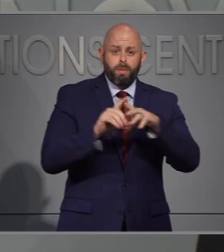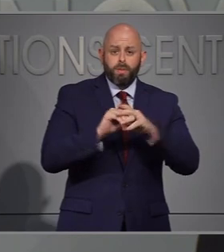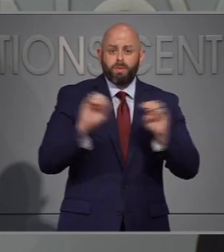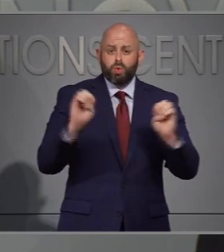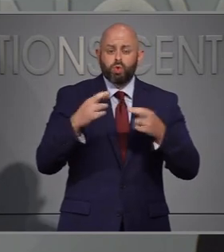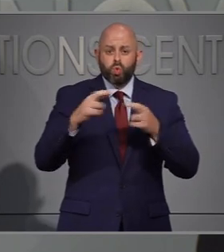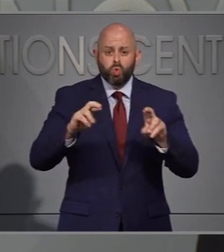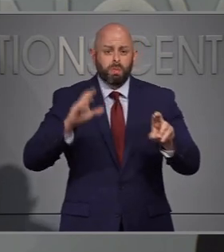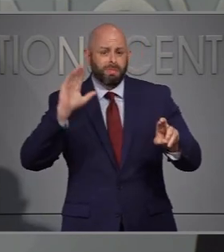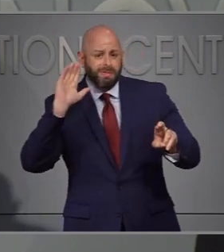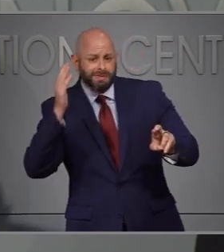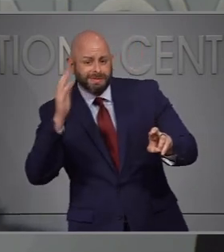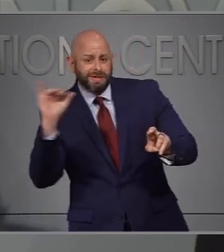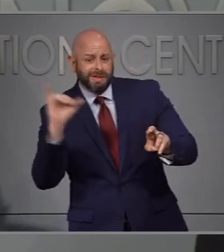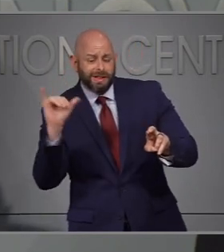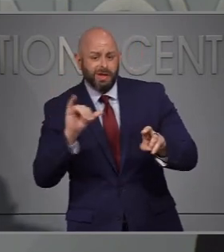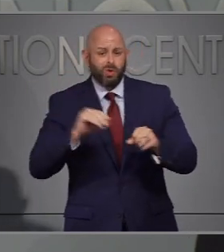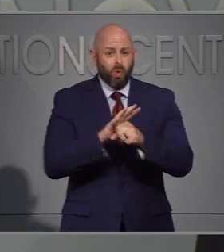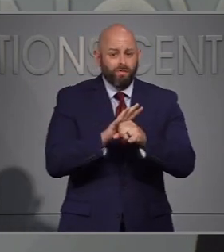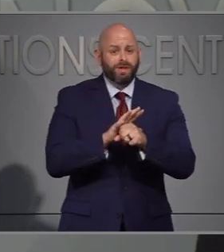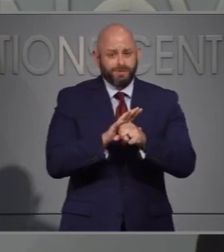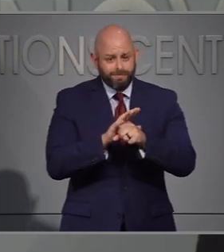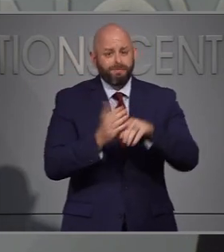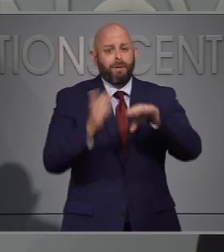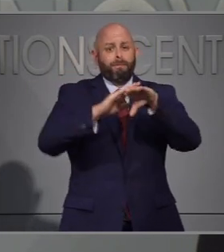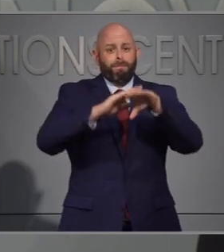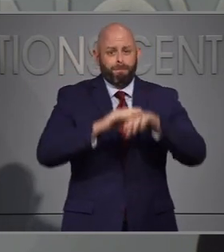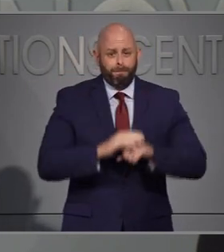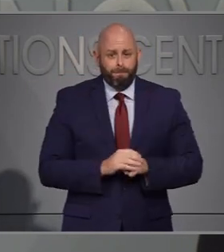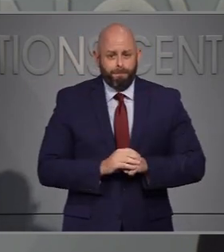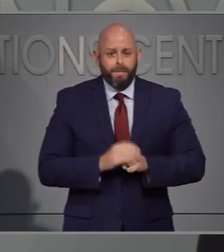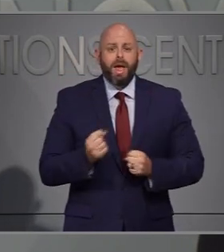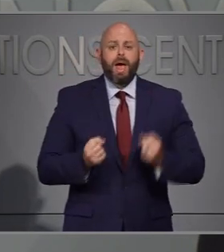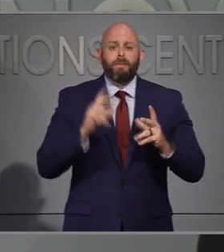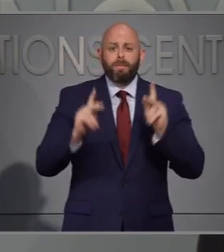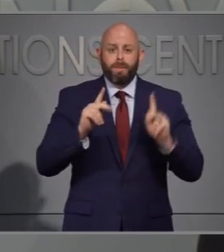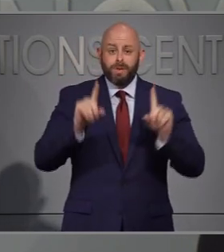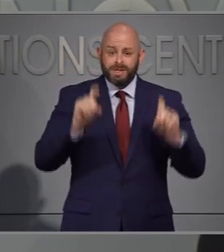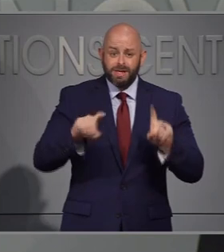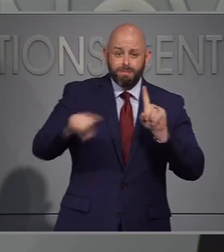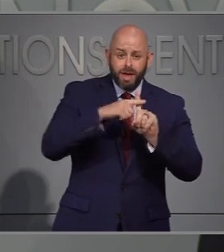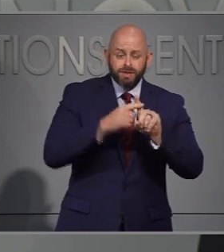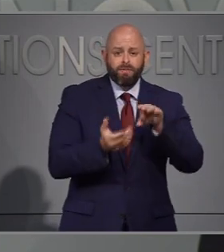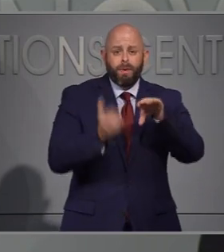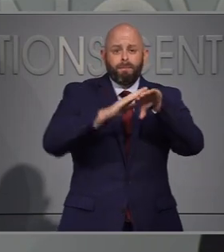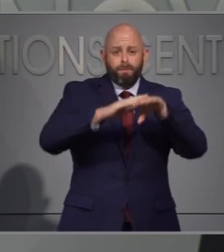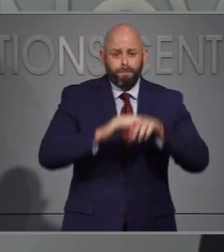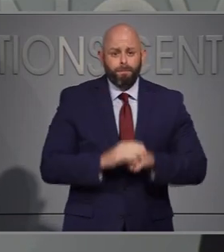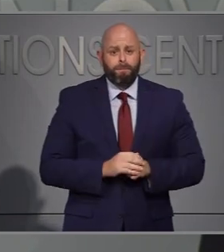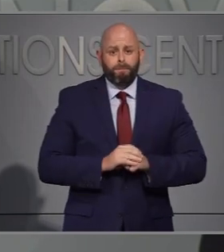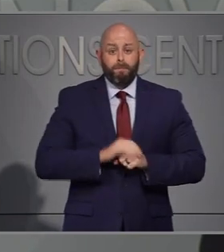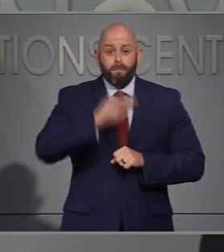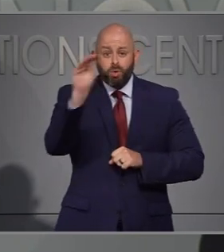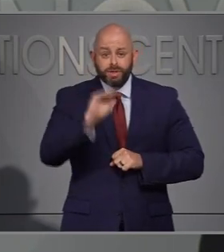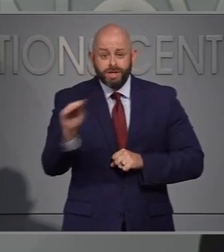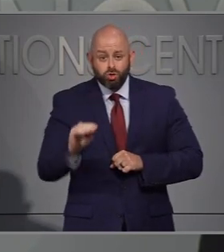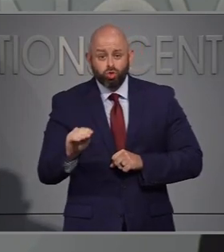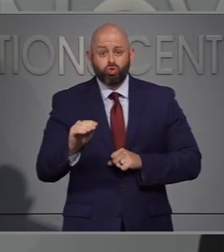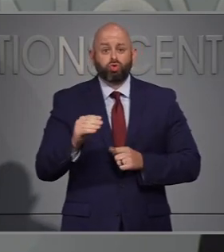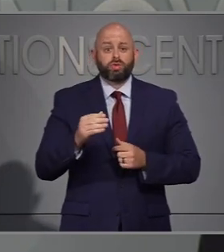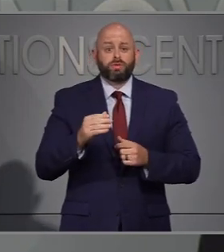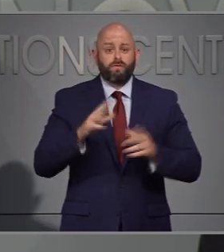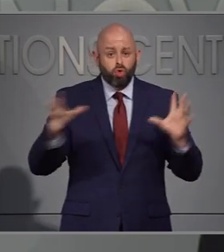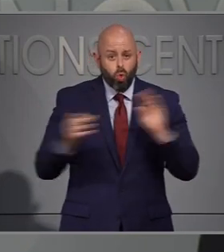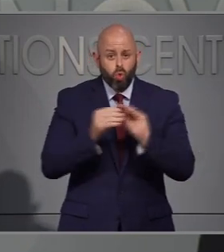for the second week. Our cases continue to climb, and the percent of tests that are positive continues to be high at around